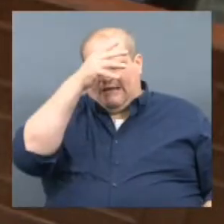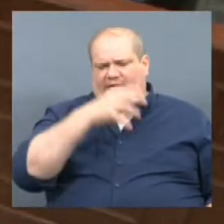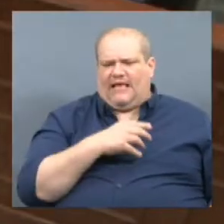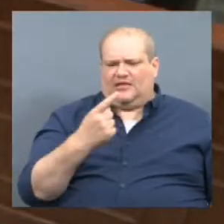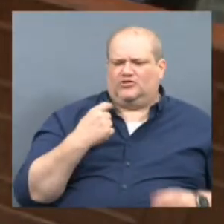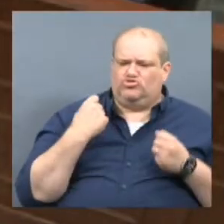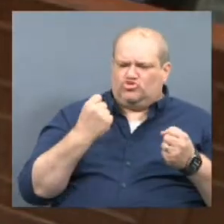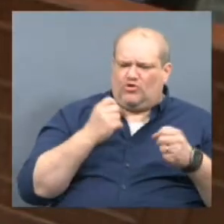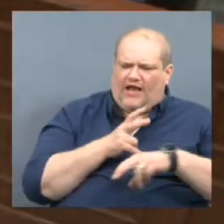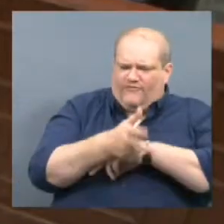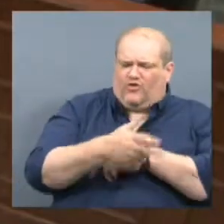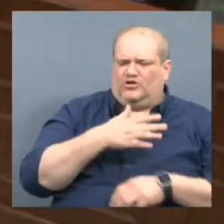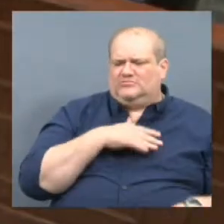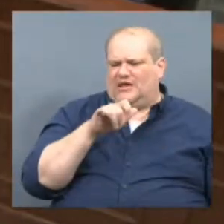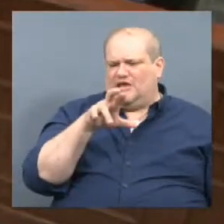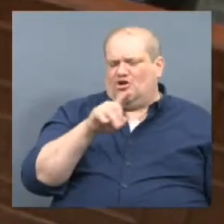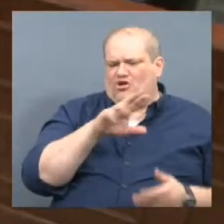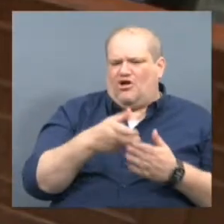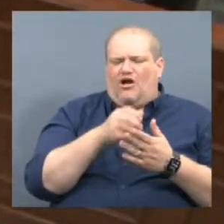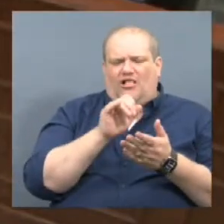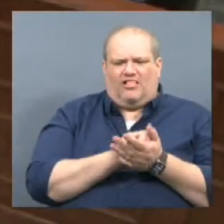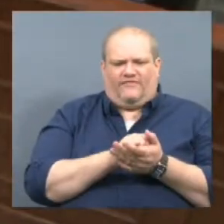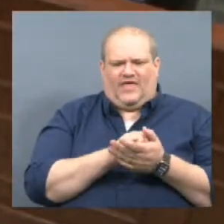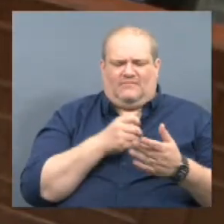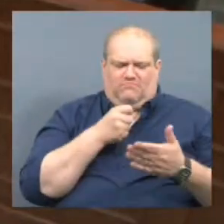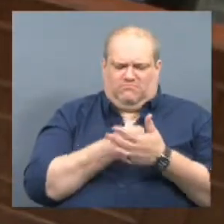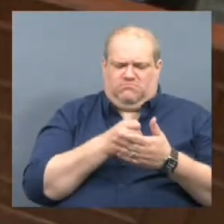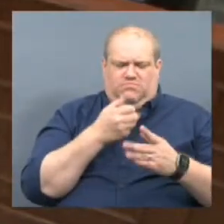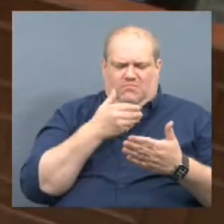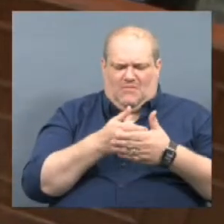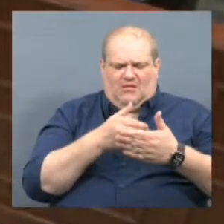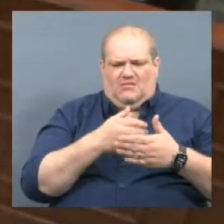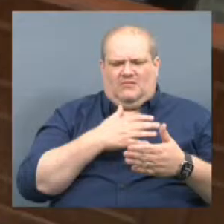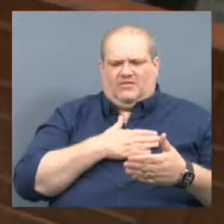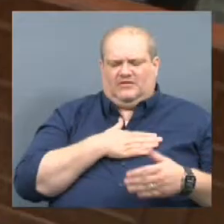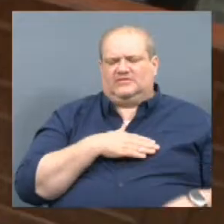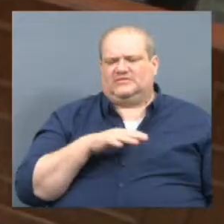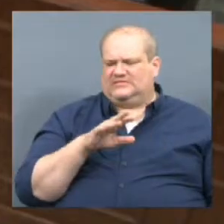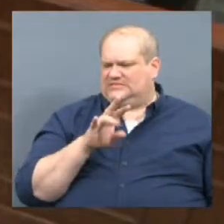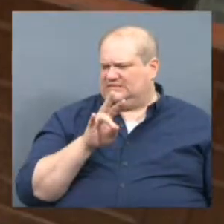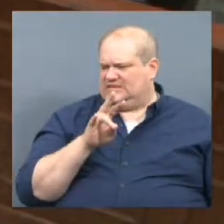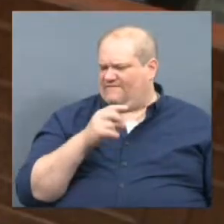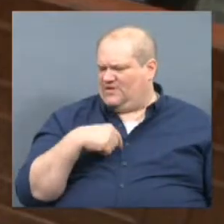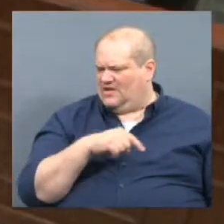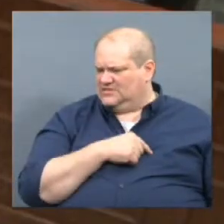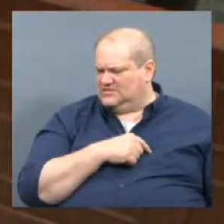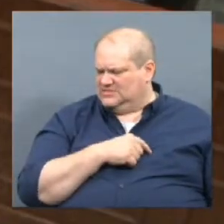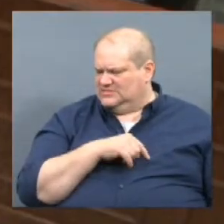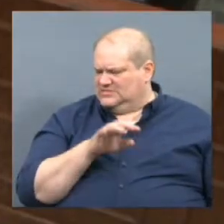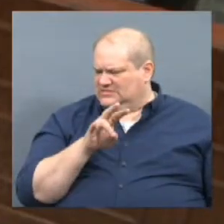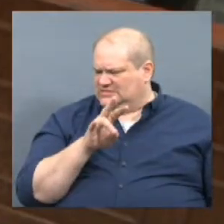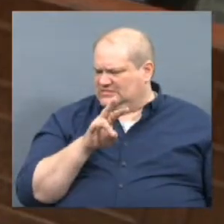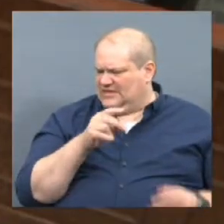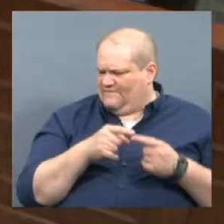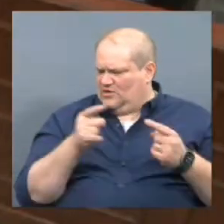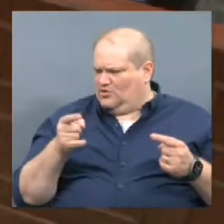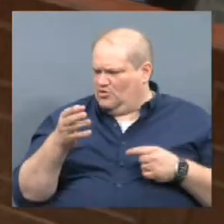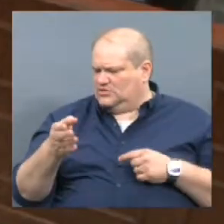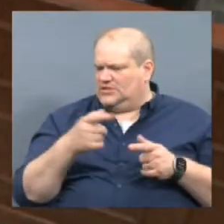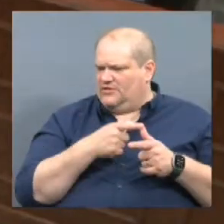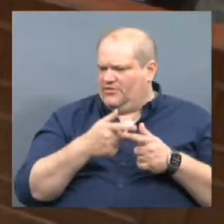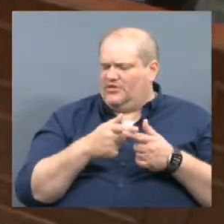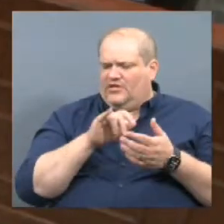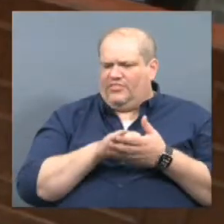just drive across my yard. See, all that butts into me. It's 7 of us. What is it, 7 of us? 7 across